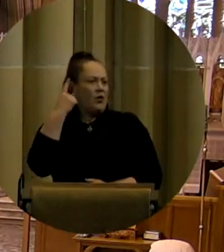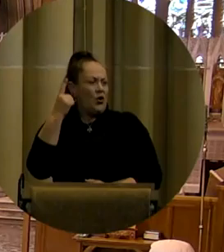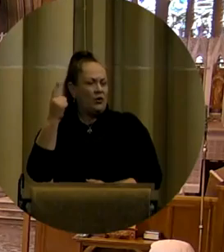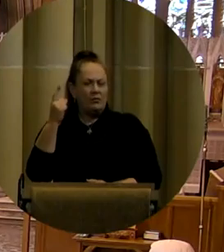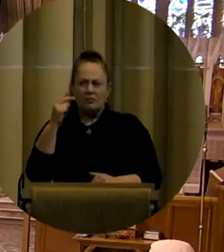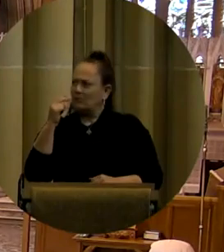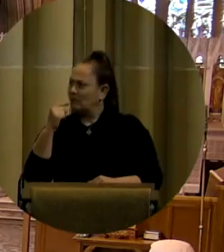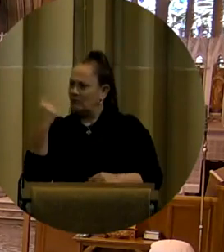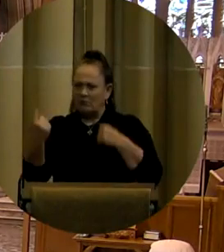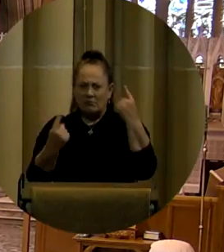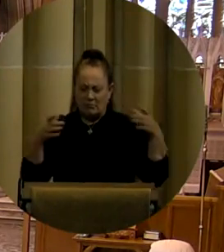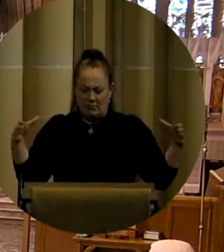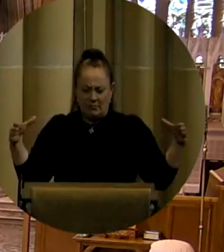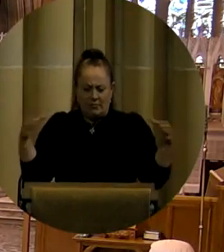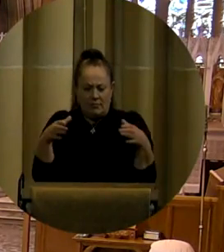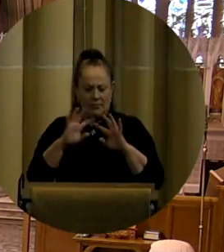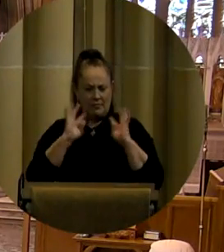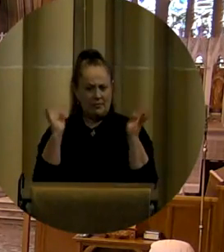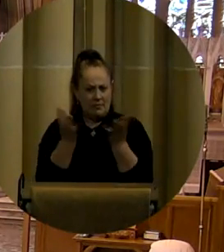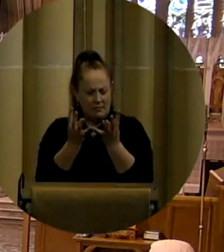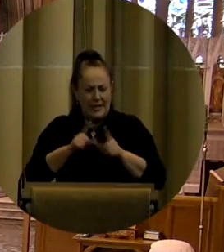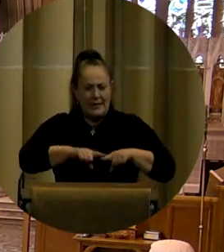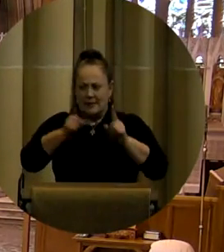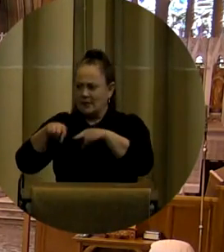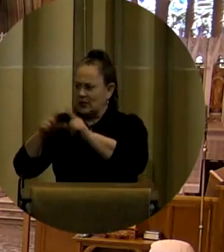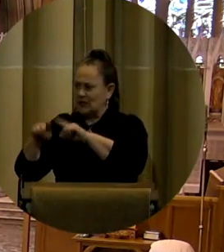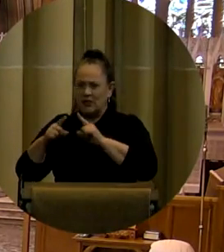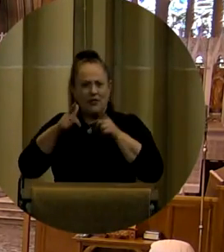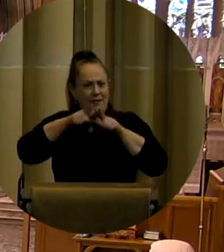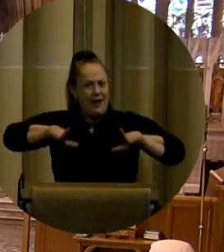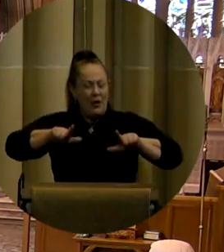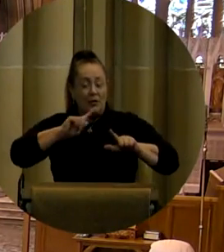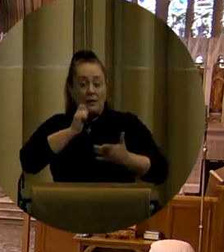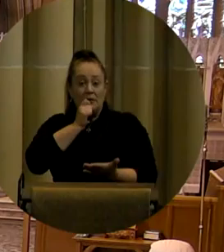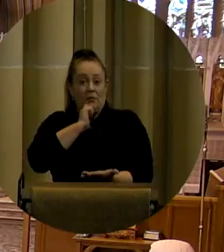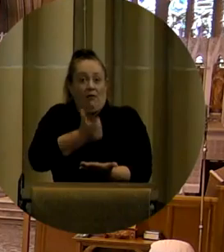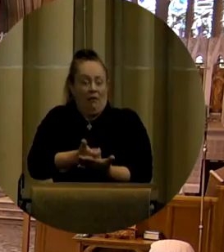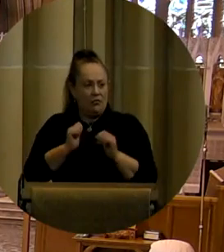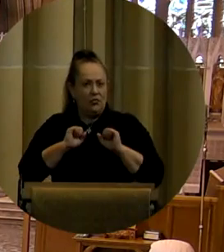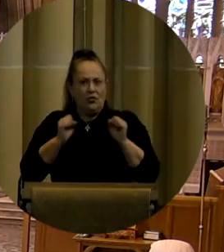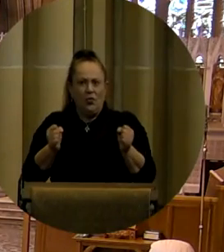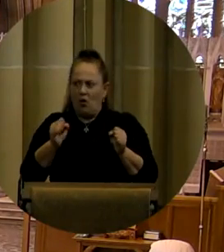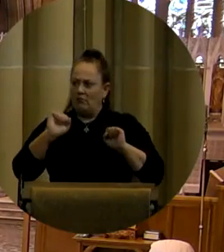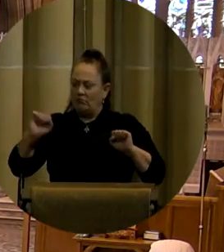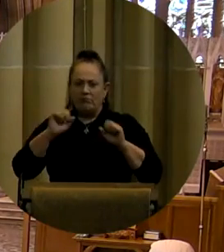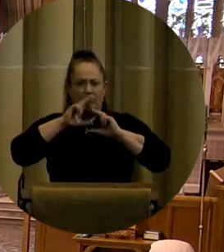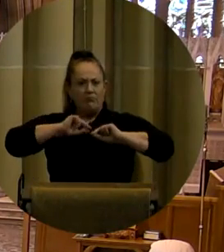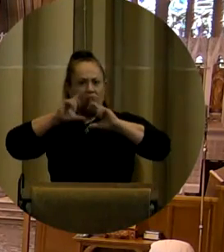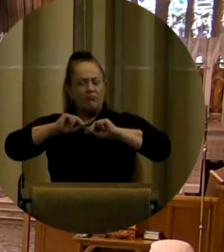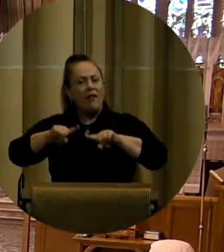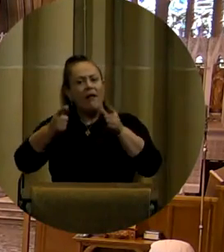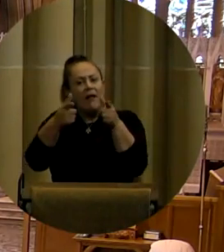they all assembled, each one bewildered to hear these men speaking his own